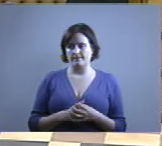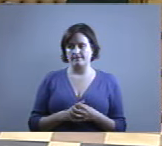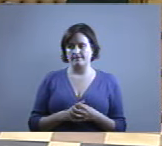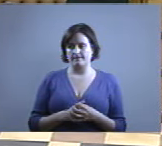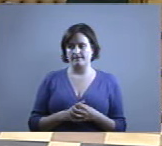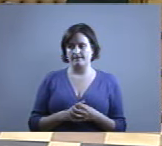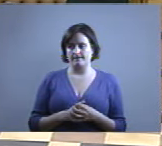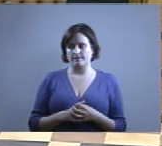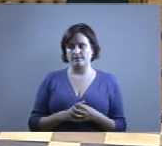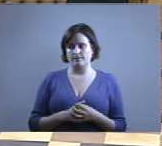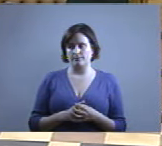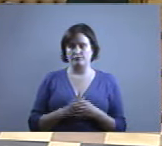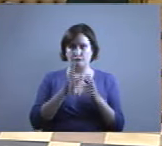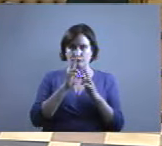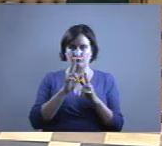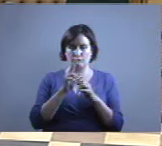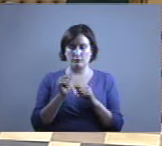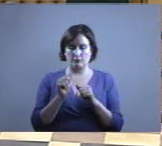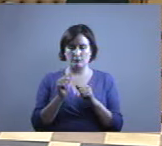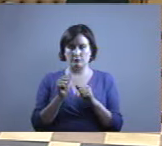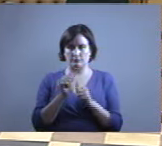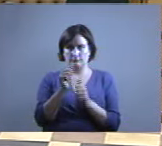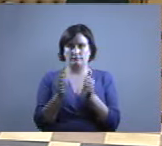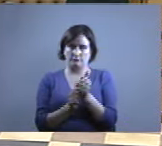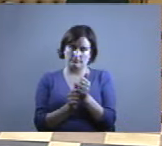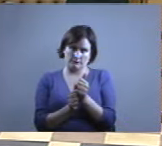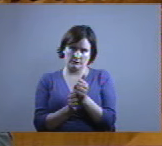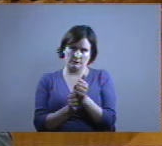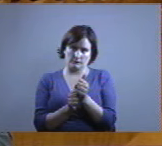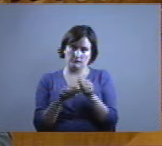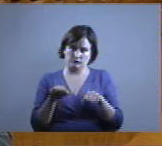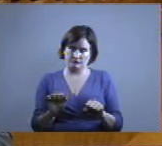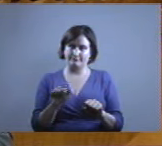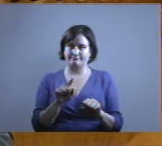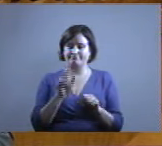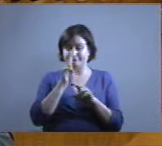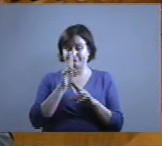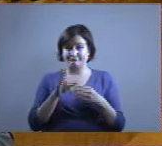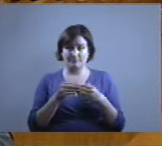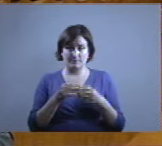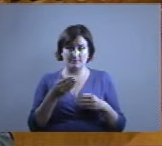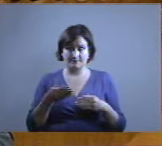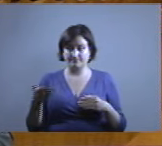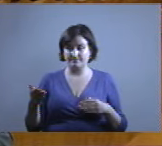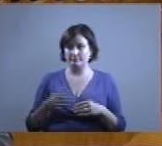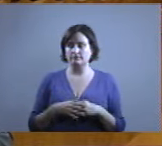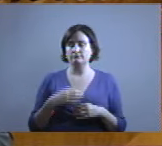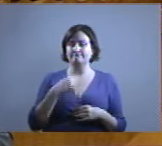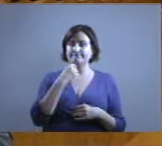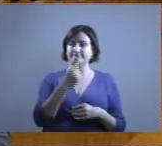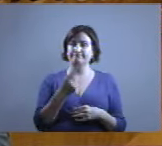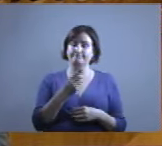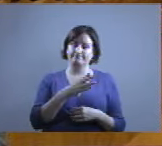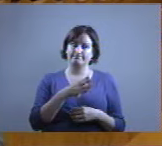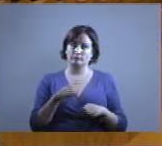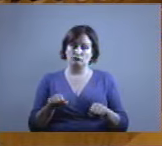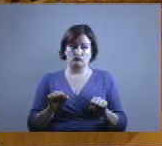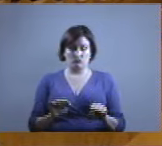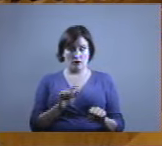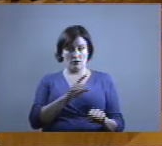Agbare adjunkspeaker, agbare lede, ek wil graag aan die voorsitter van die komitee sê, ook die Demokratiese